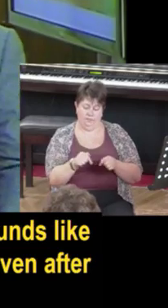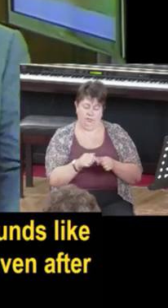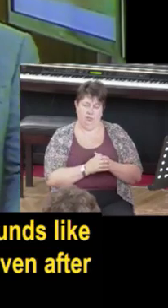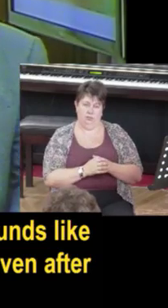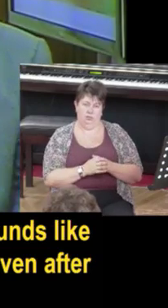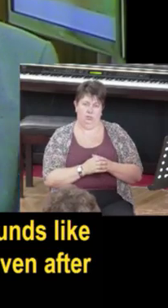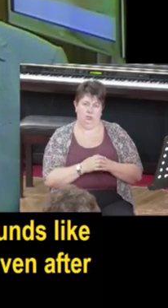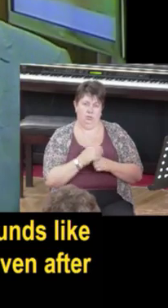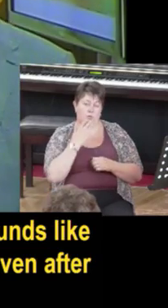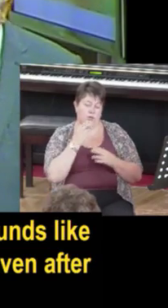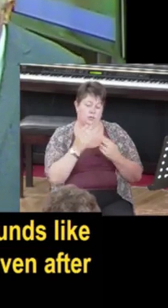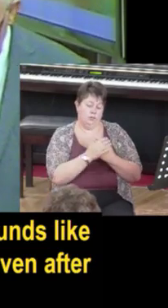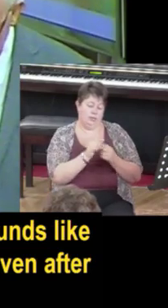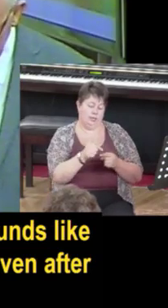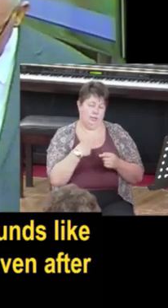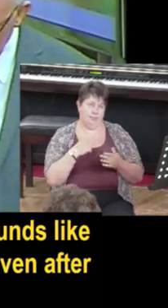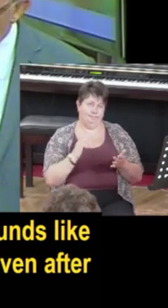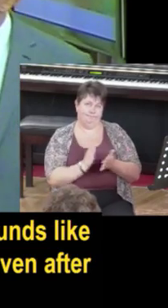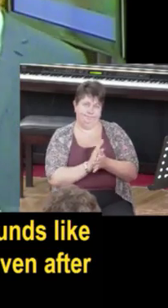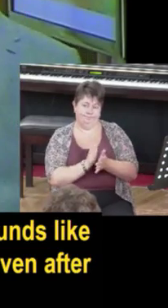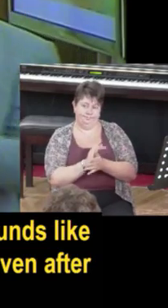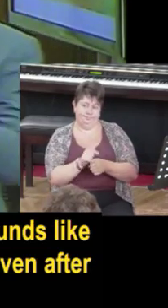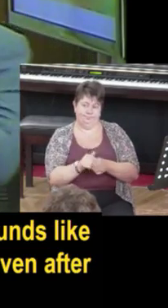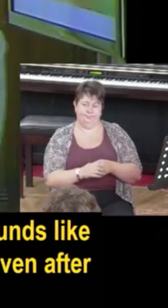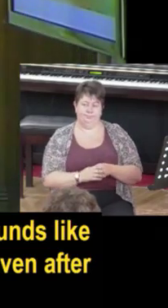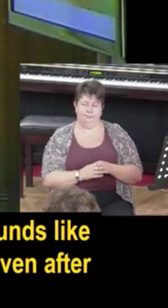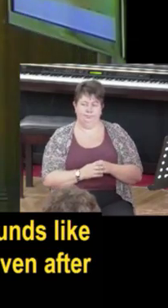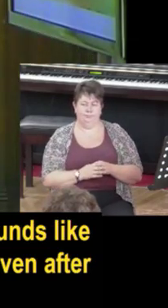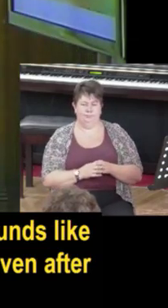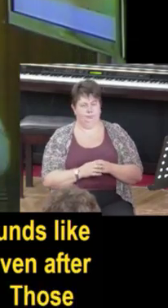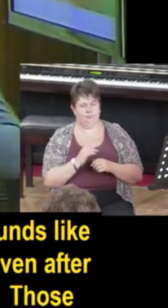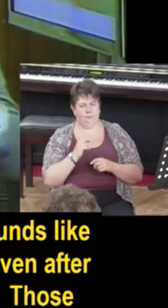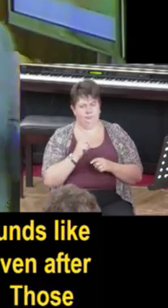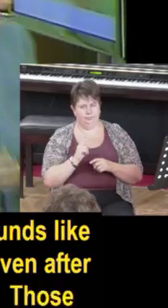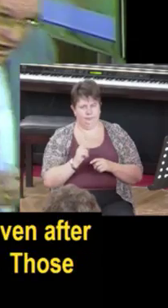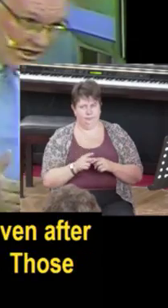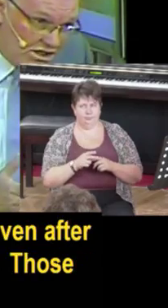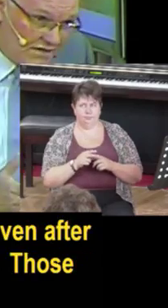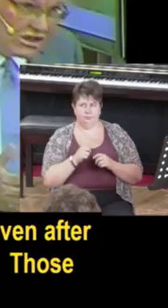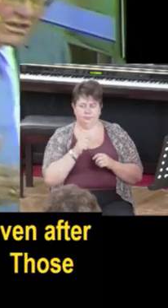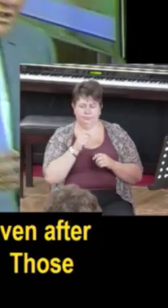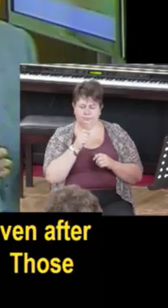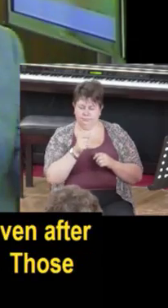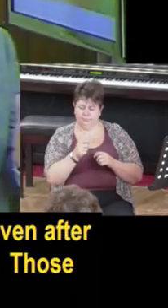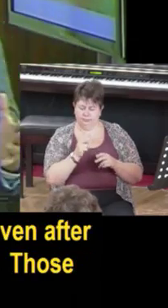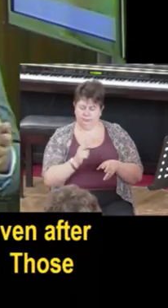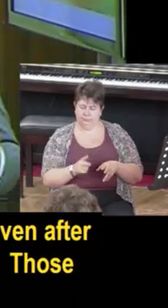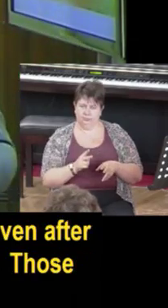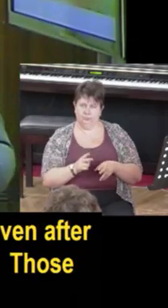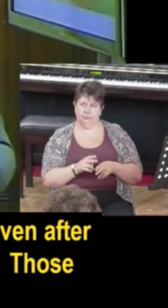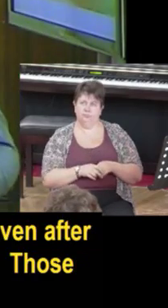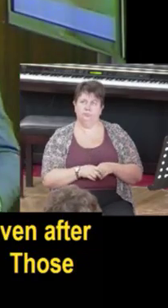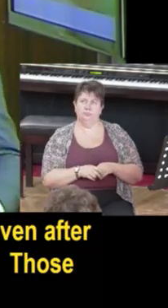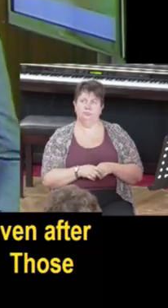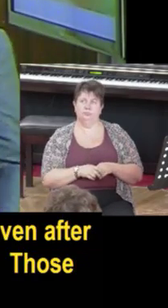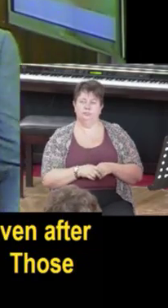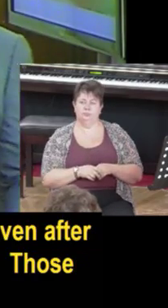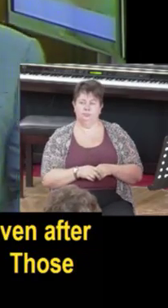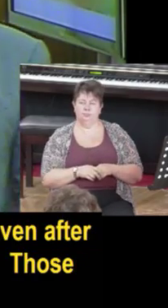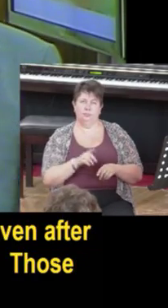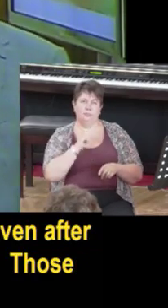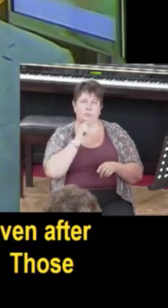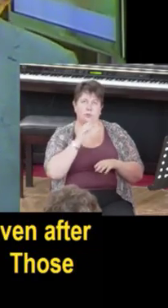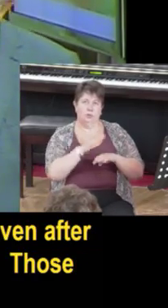him I am well pleased. And those words were spoken again at the transfiguration of Jesus on